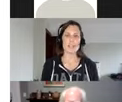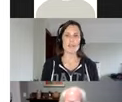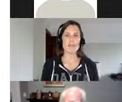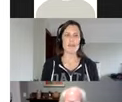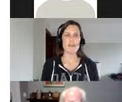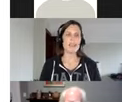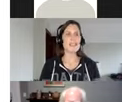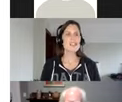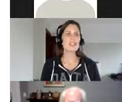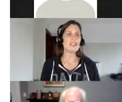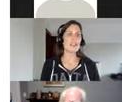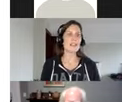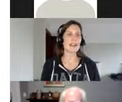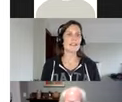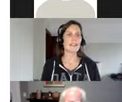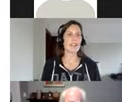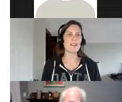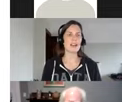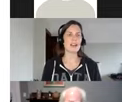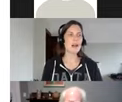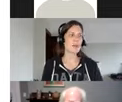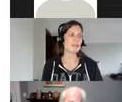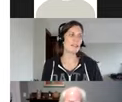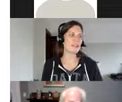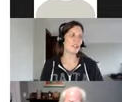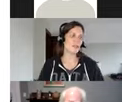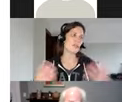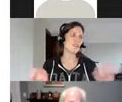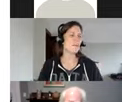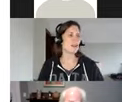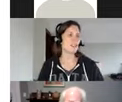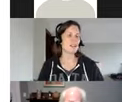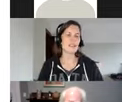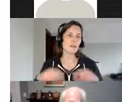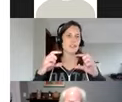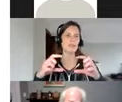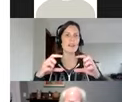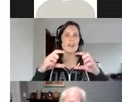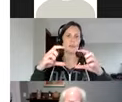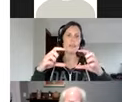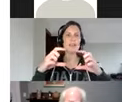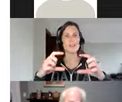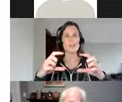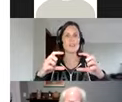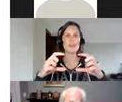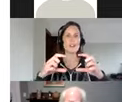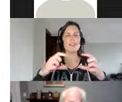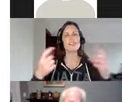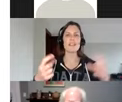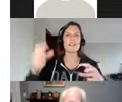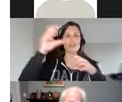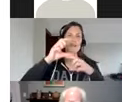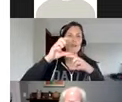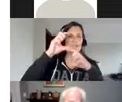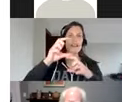an inflection point. Essentially, you're taking that top data set, you know, or those top color examples of, you know, light color to dark color, and